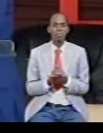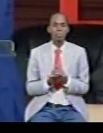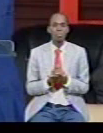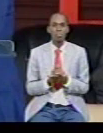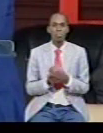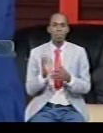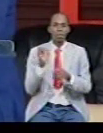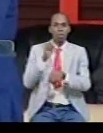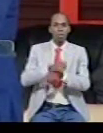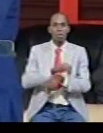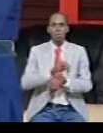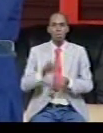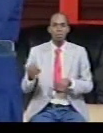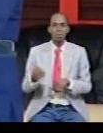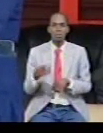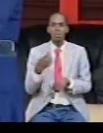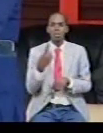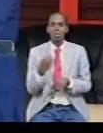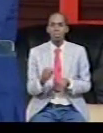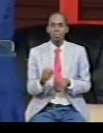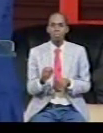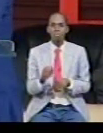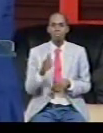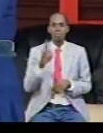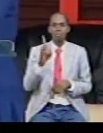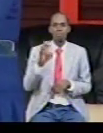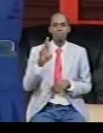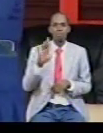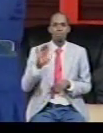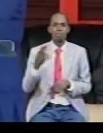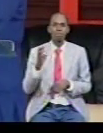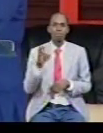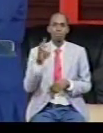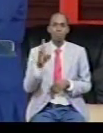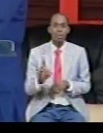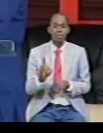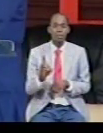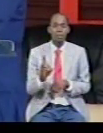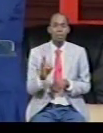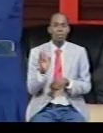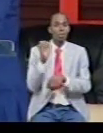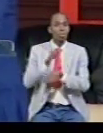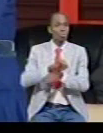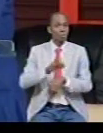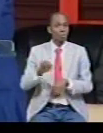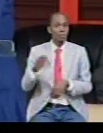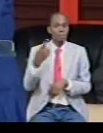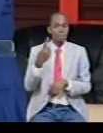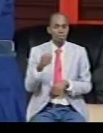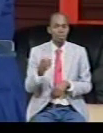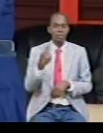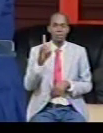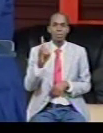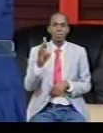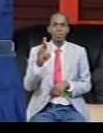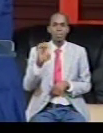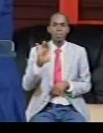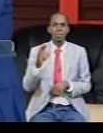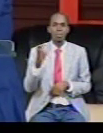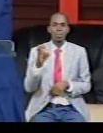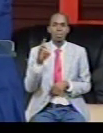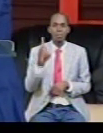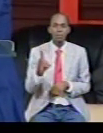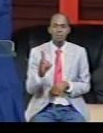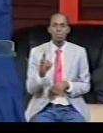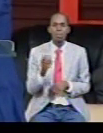conquering entrenched wickedness, godlessness in the land. Conquering